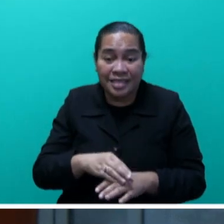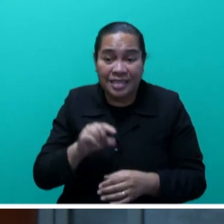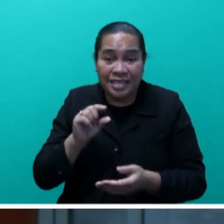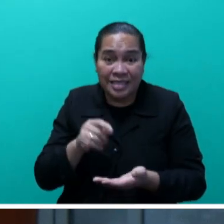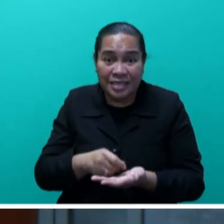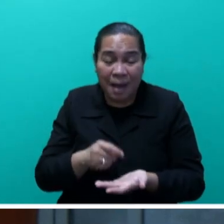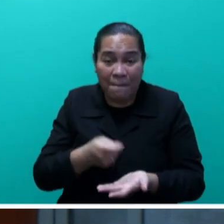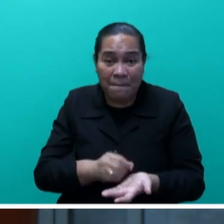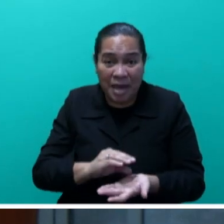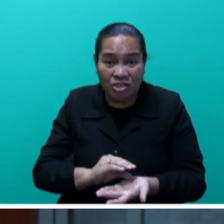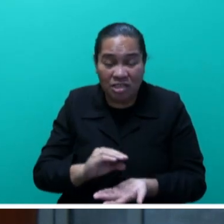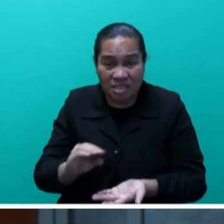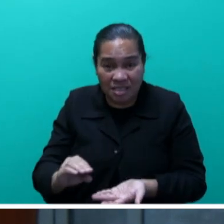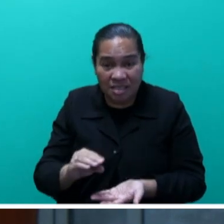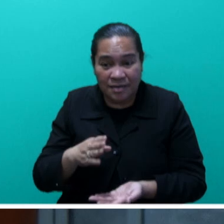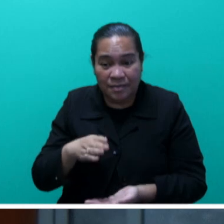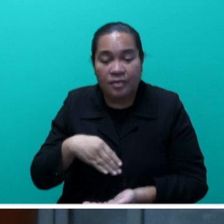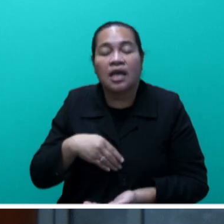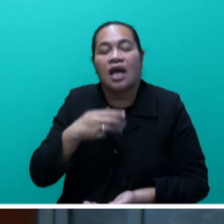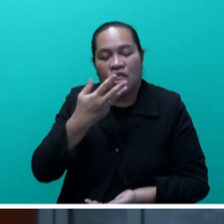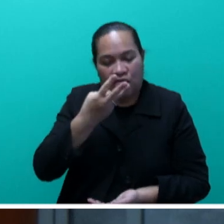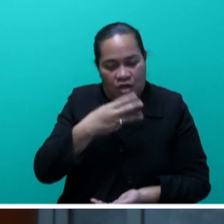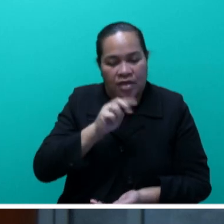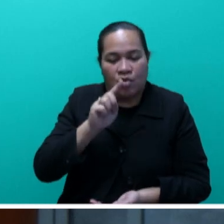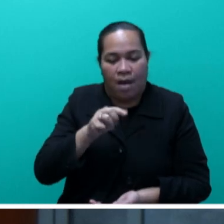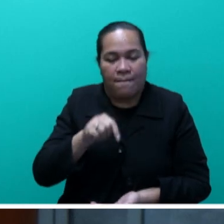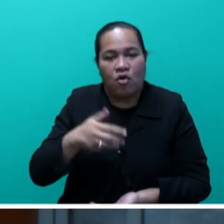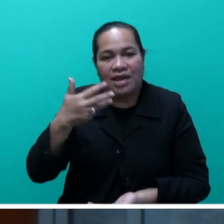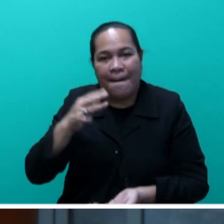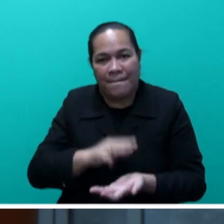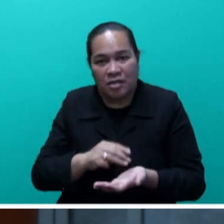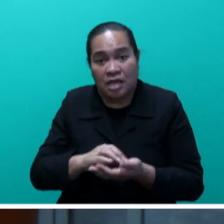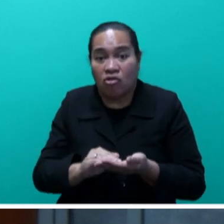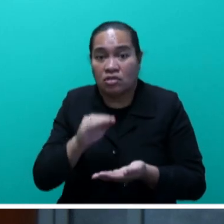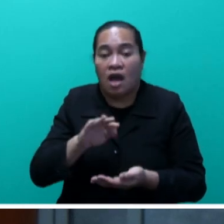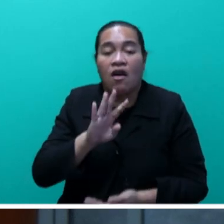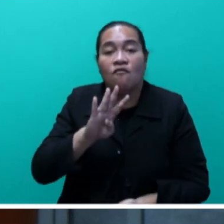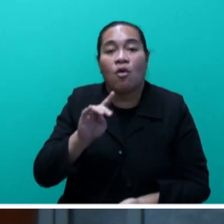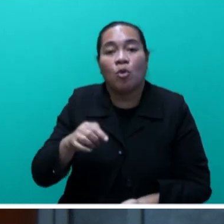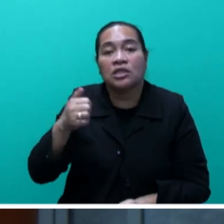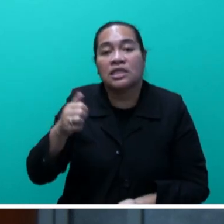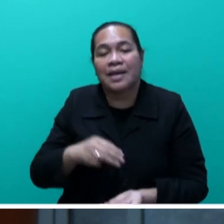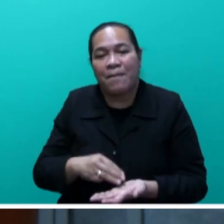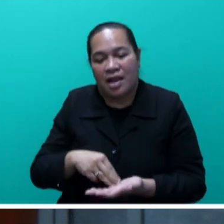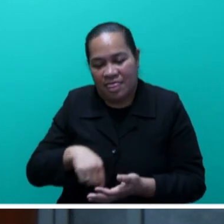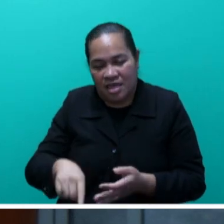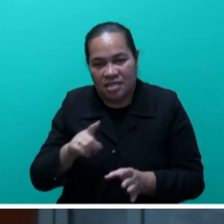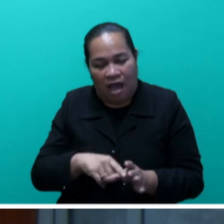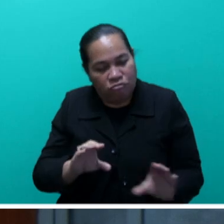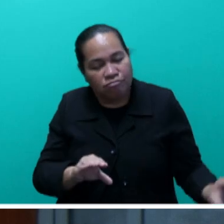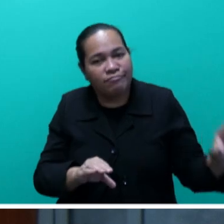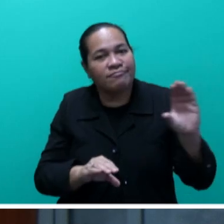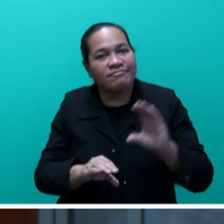our ministry are estimated at 31.9 million, an increase of 4.6 million from this financial year. Mr.